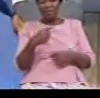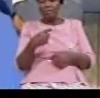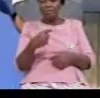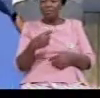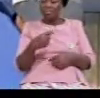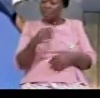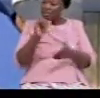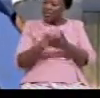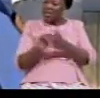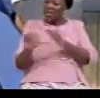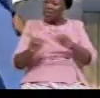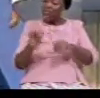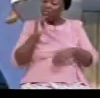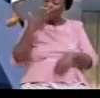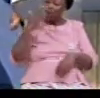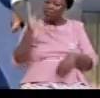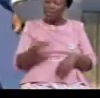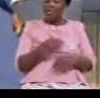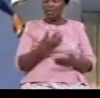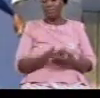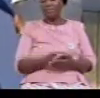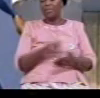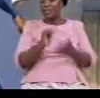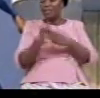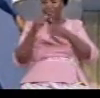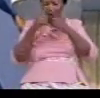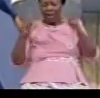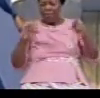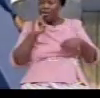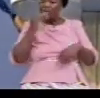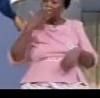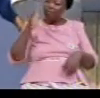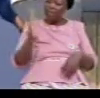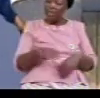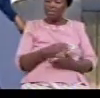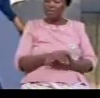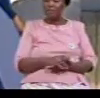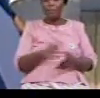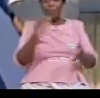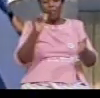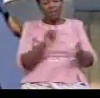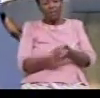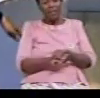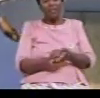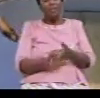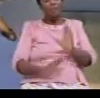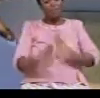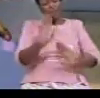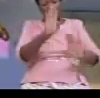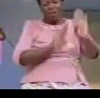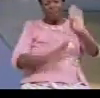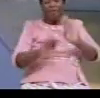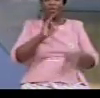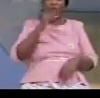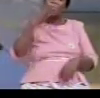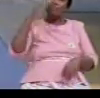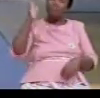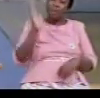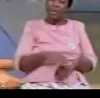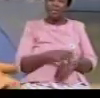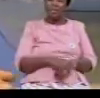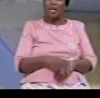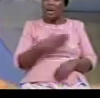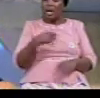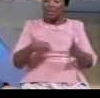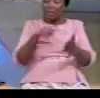is evil. This language is evil. This behavior is evil. And